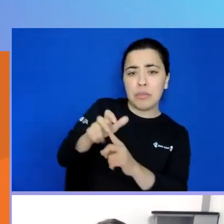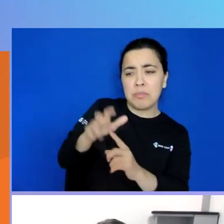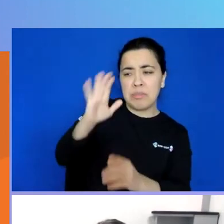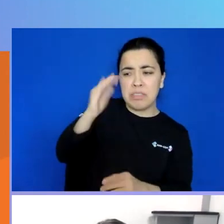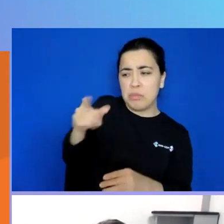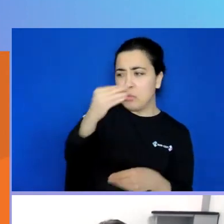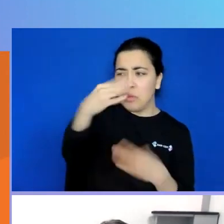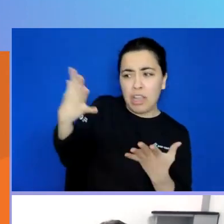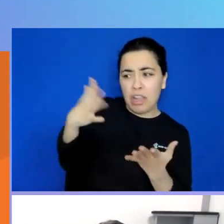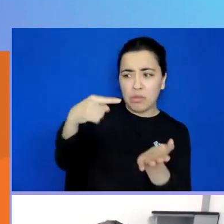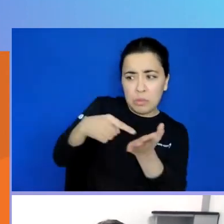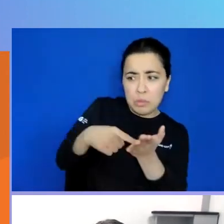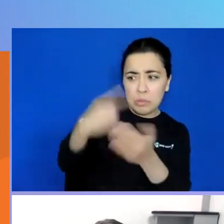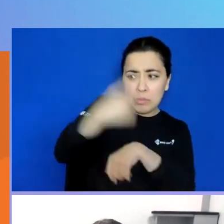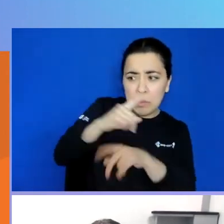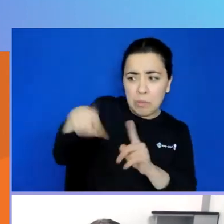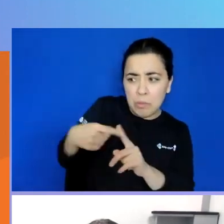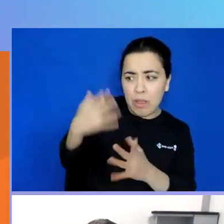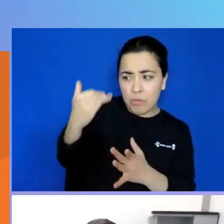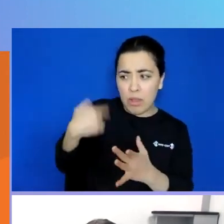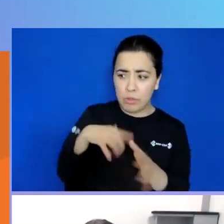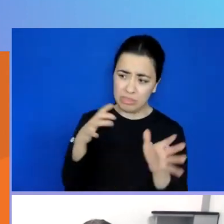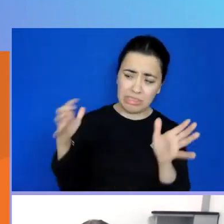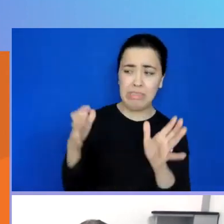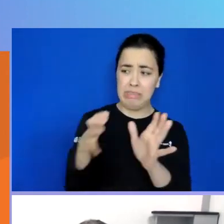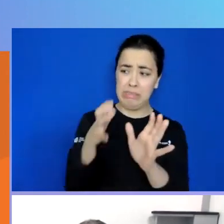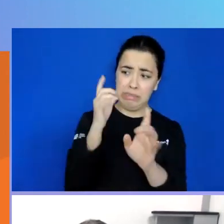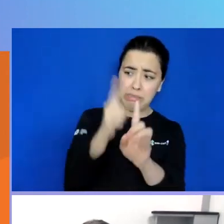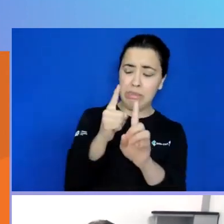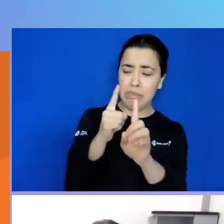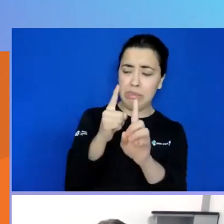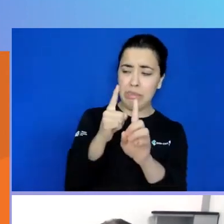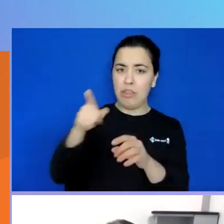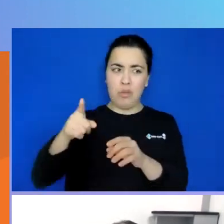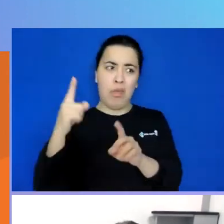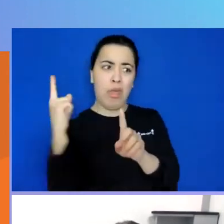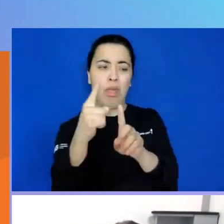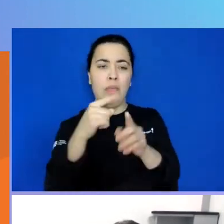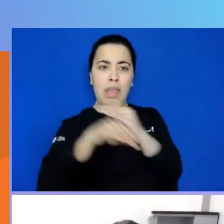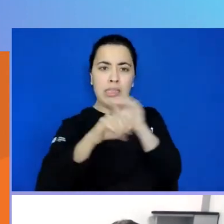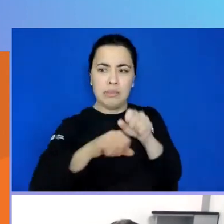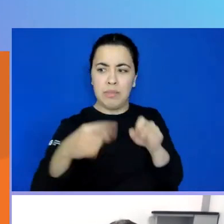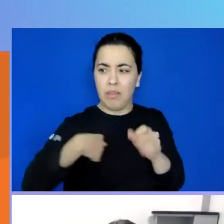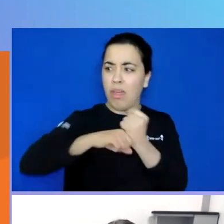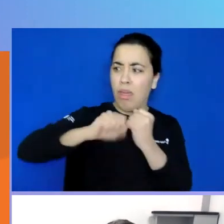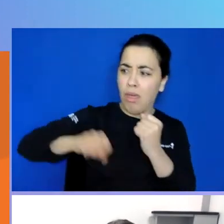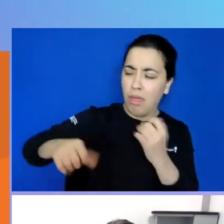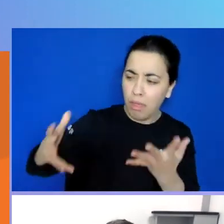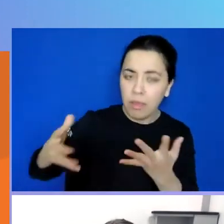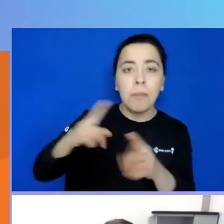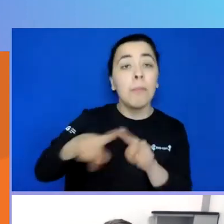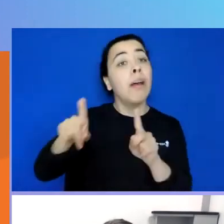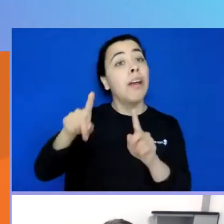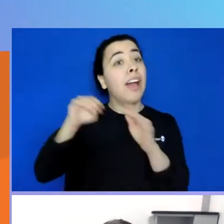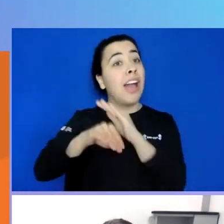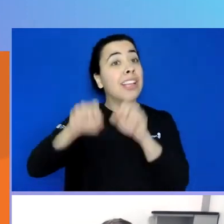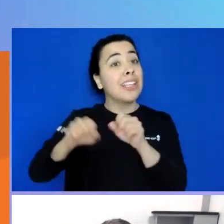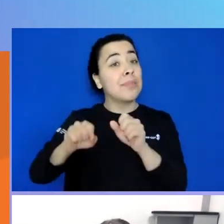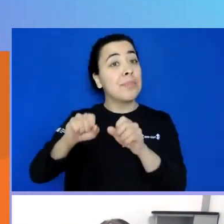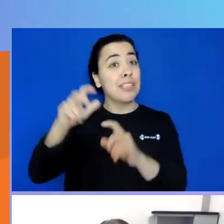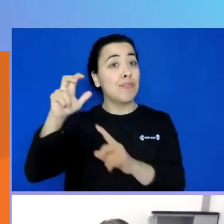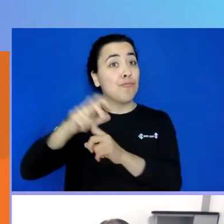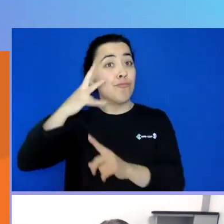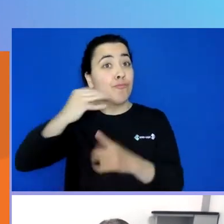about deadlines because we really are pushing an accessibility agenda. But accessibility champions, in turn, can perceive business as